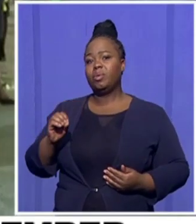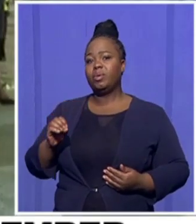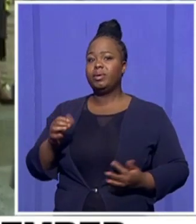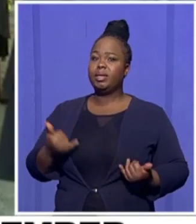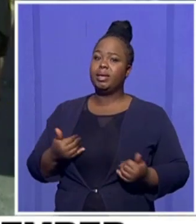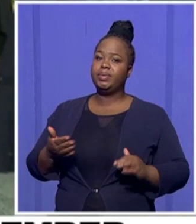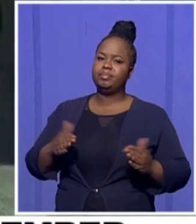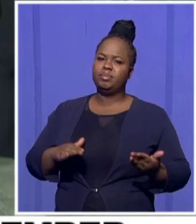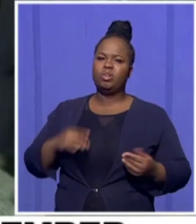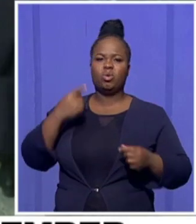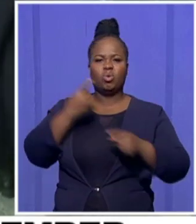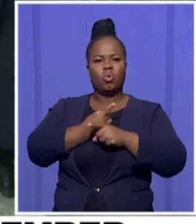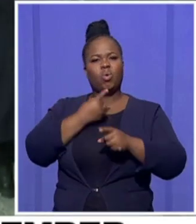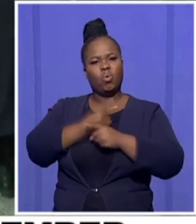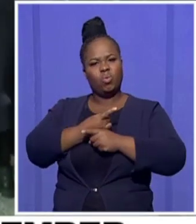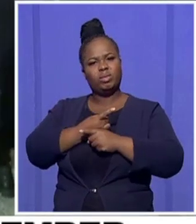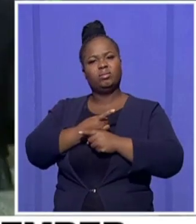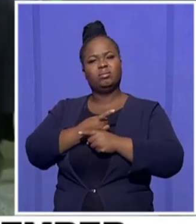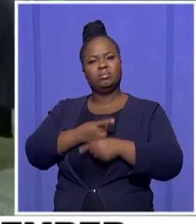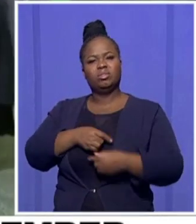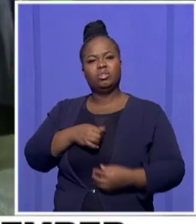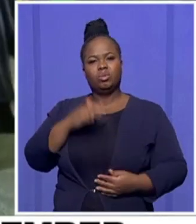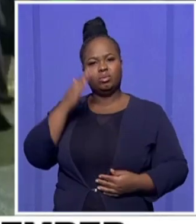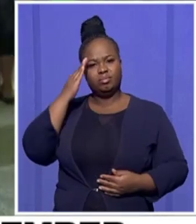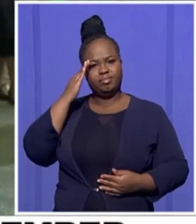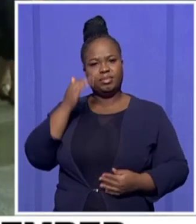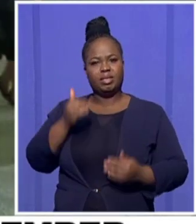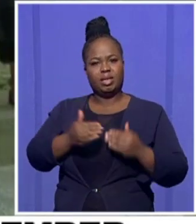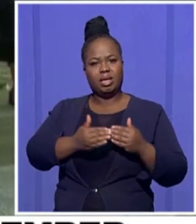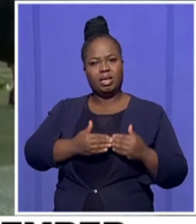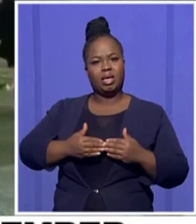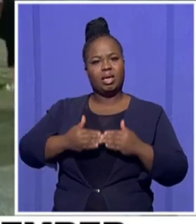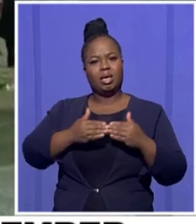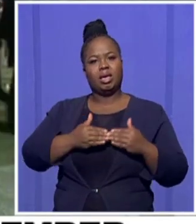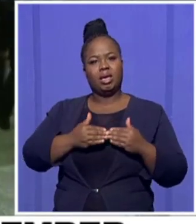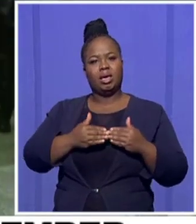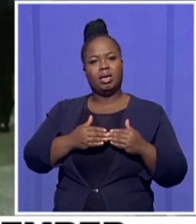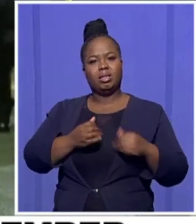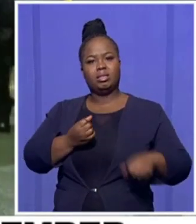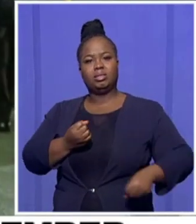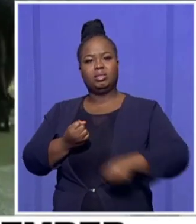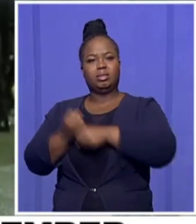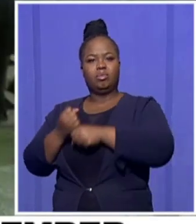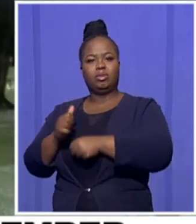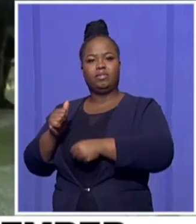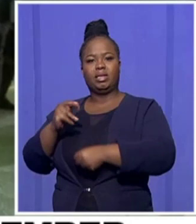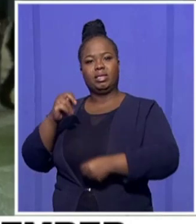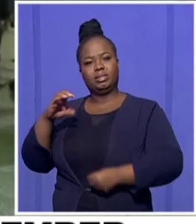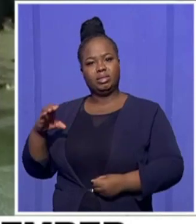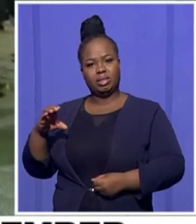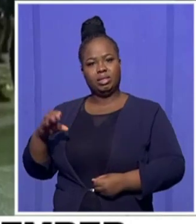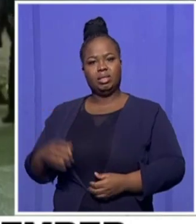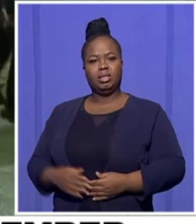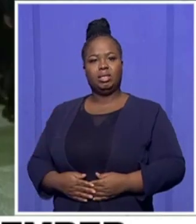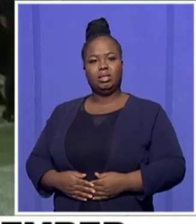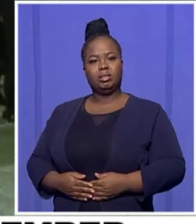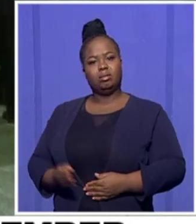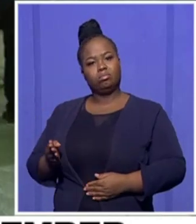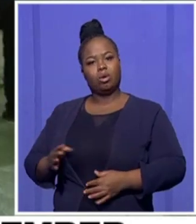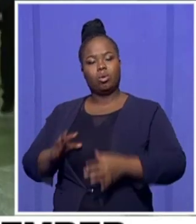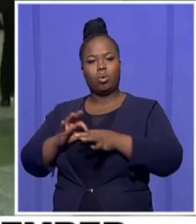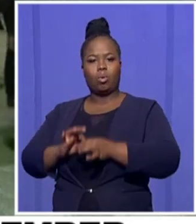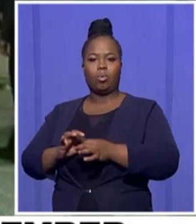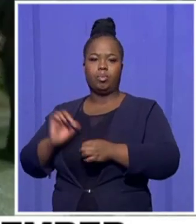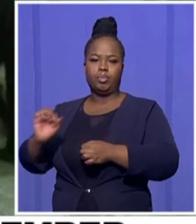will always enjoy the care and support of the ANC, which remains your home.